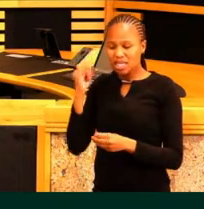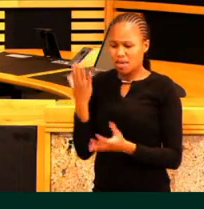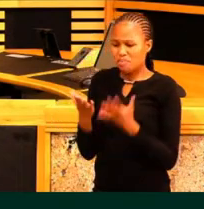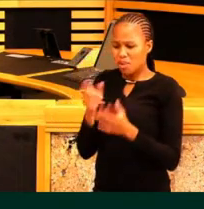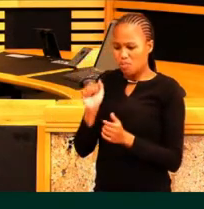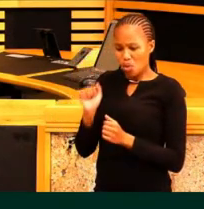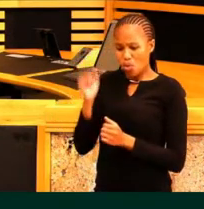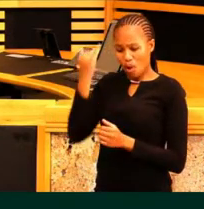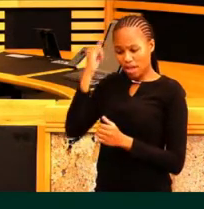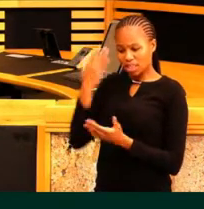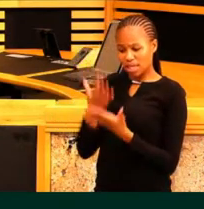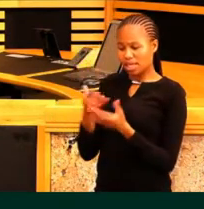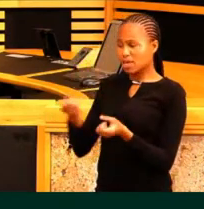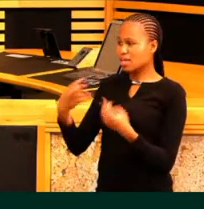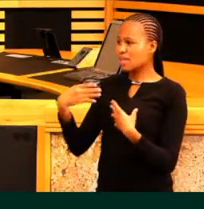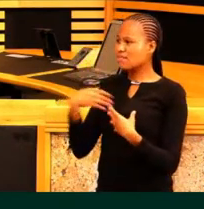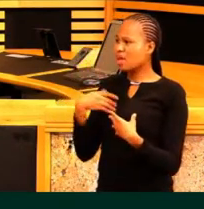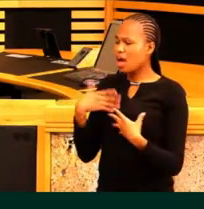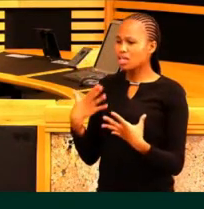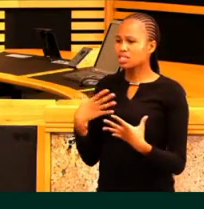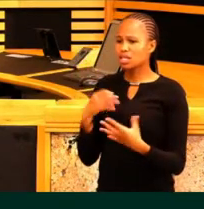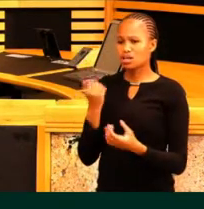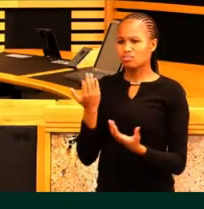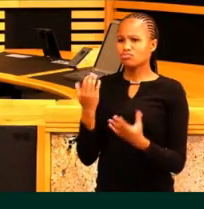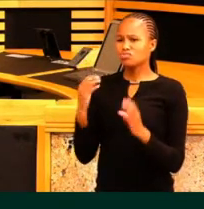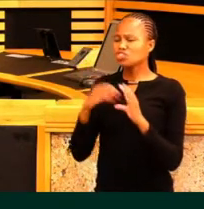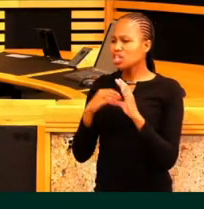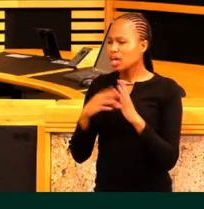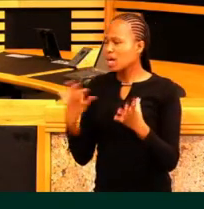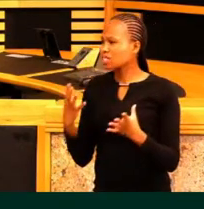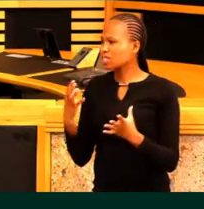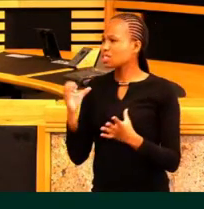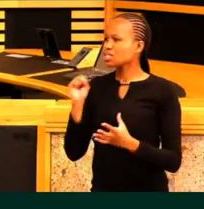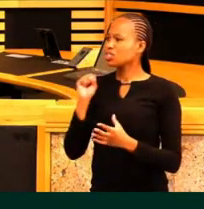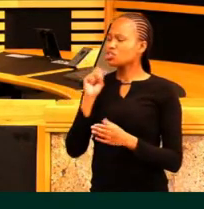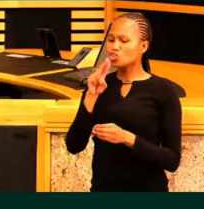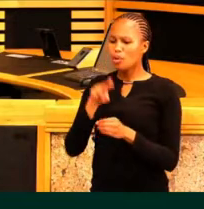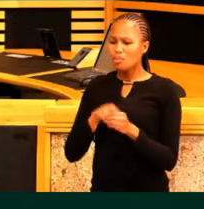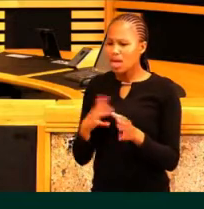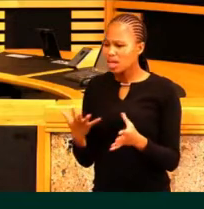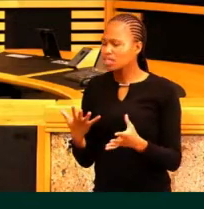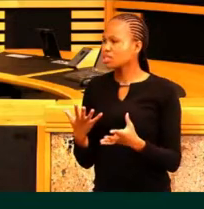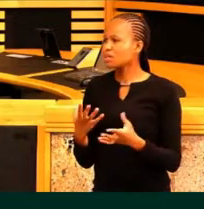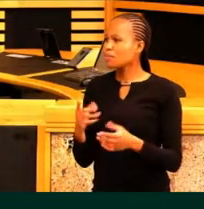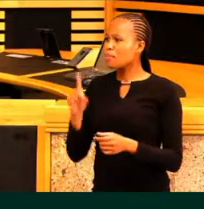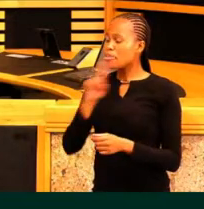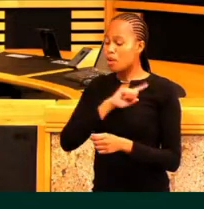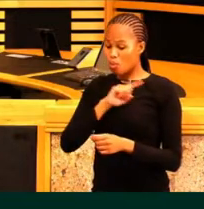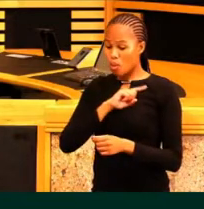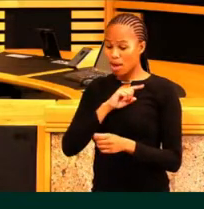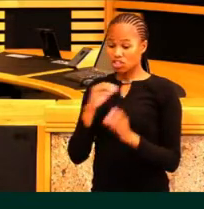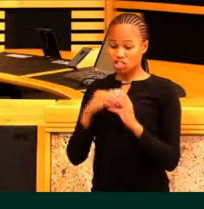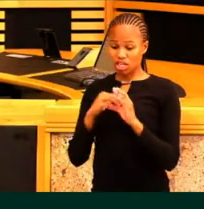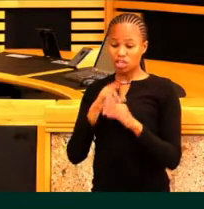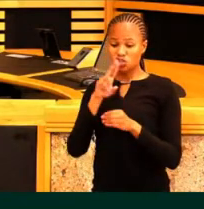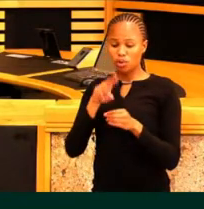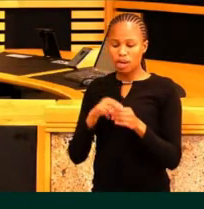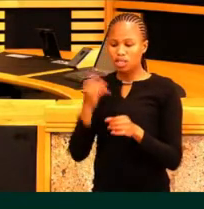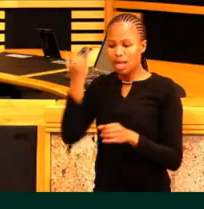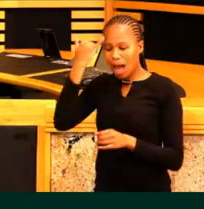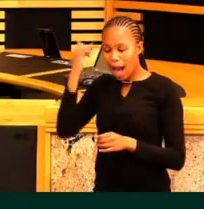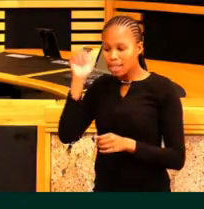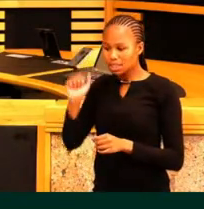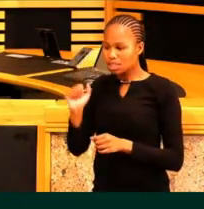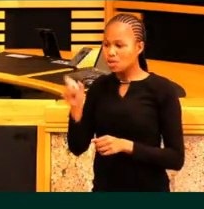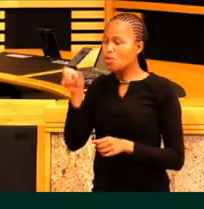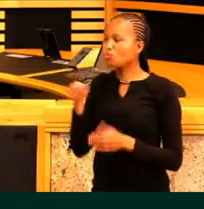can give us ShopRite Checkers of tomorrow because ShopRite check us off today was an idea of someone may say dispense